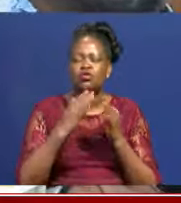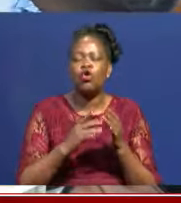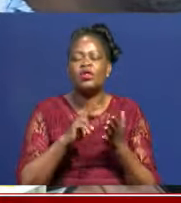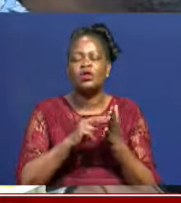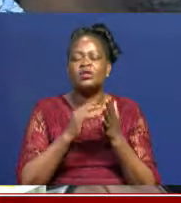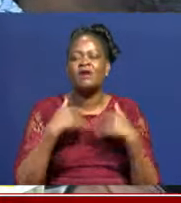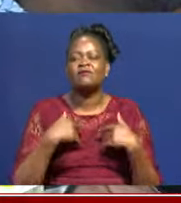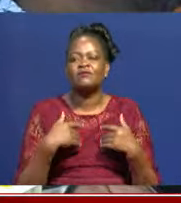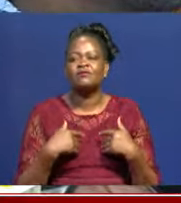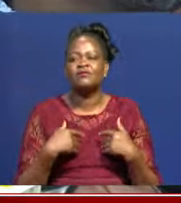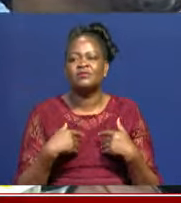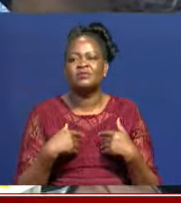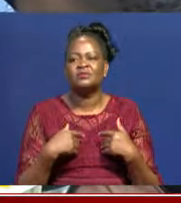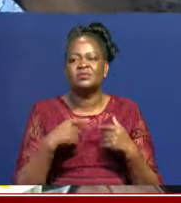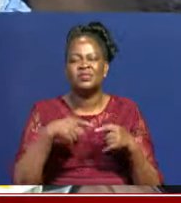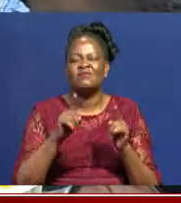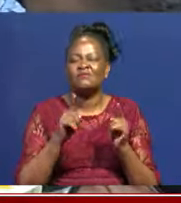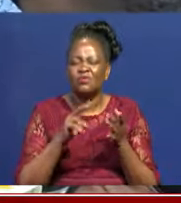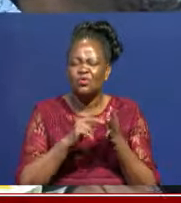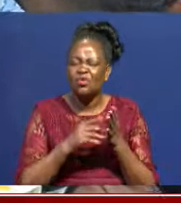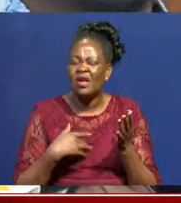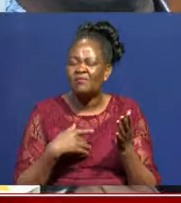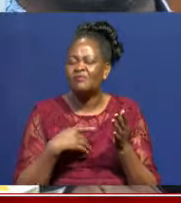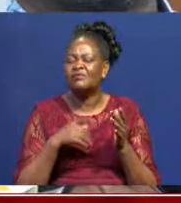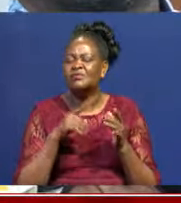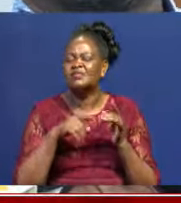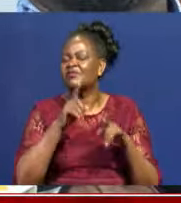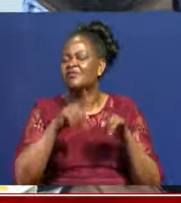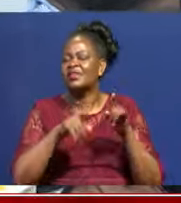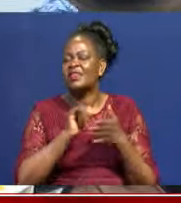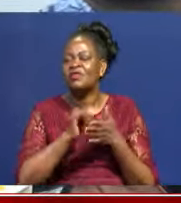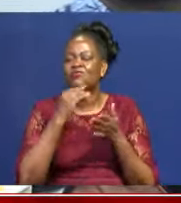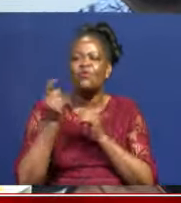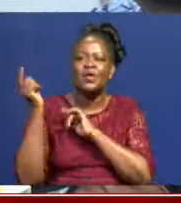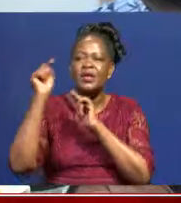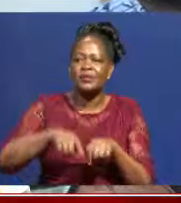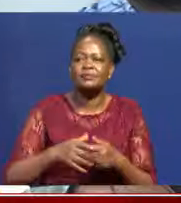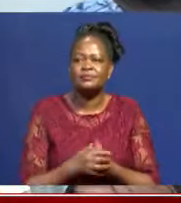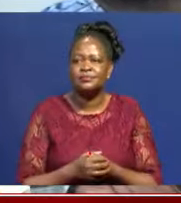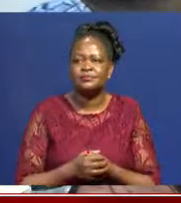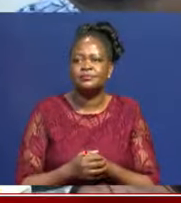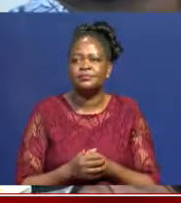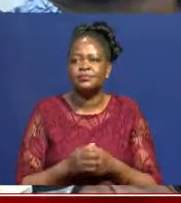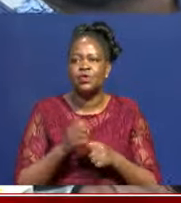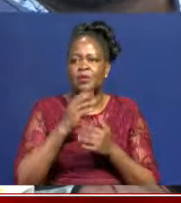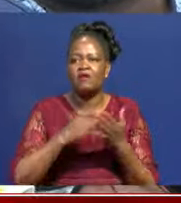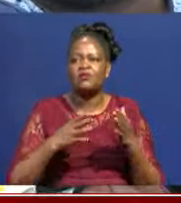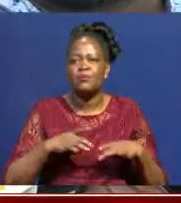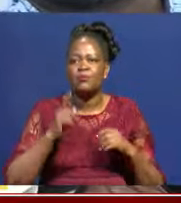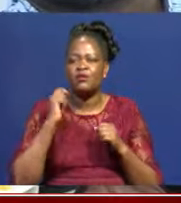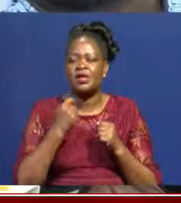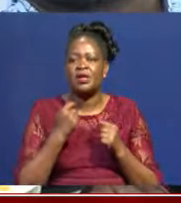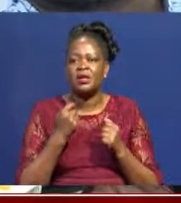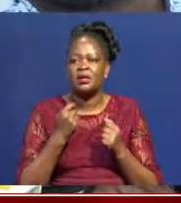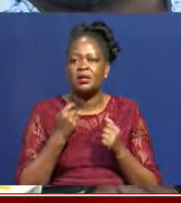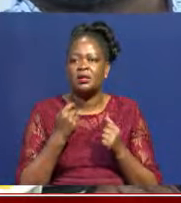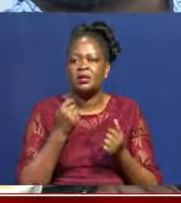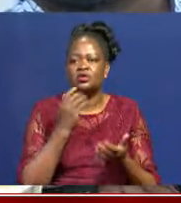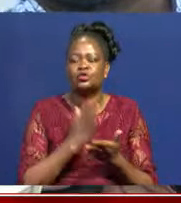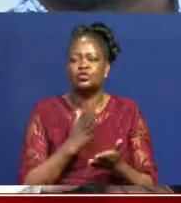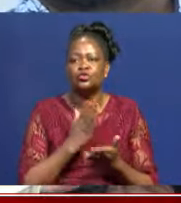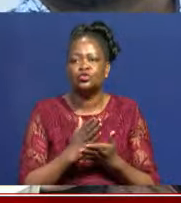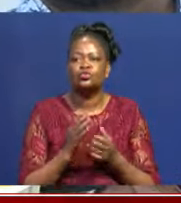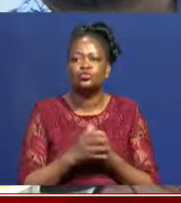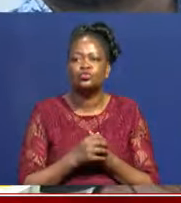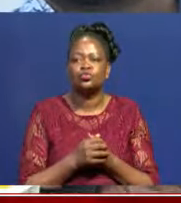have in the variation? And that is why we are here. On behalf of the people of Kenya, of course, we are looking